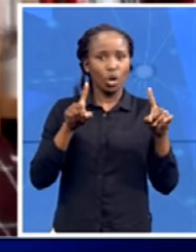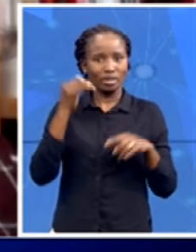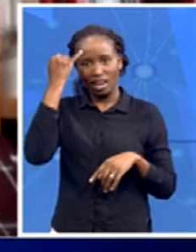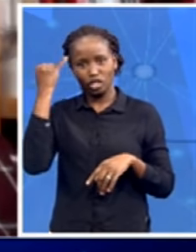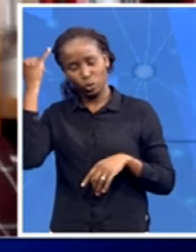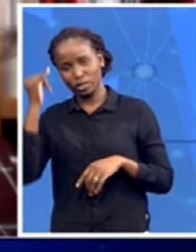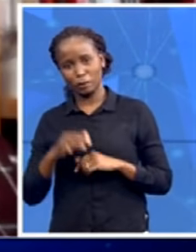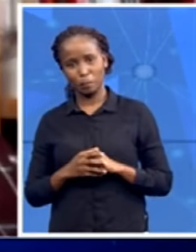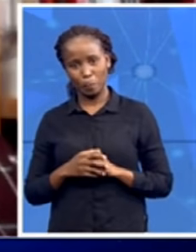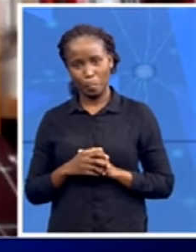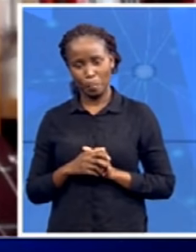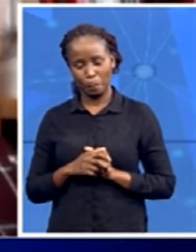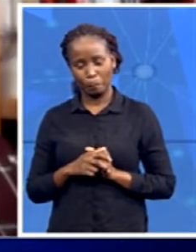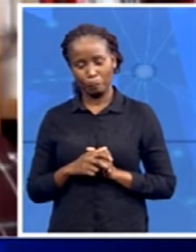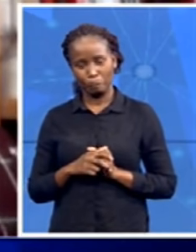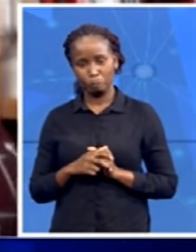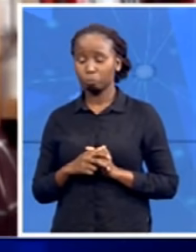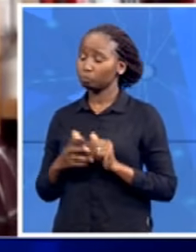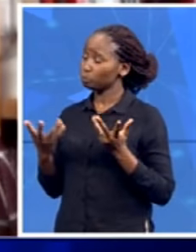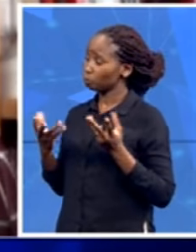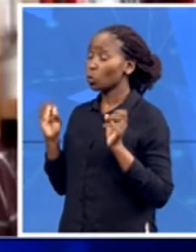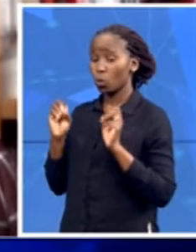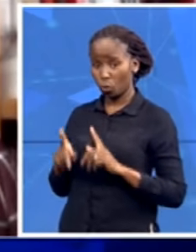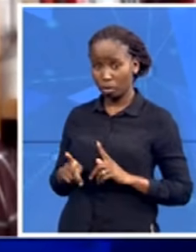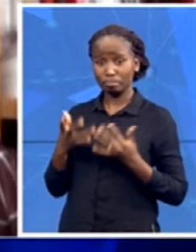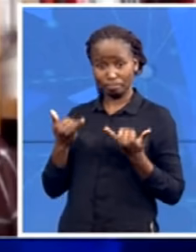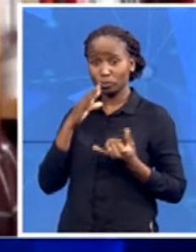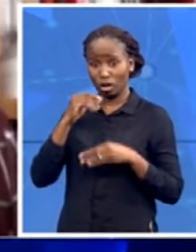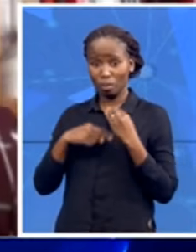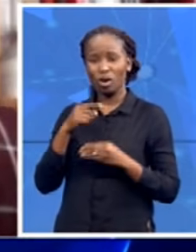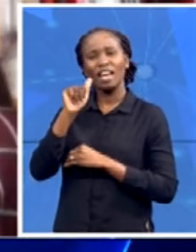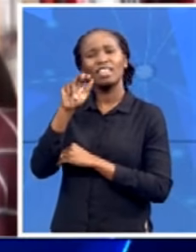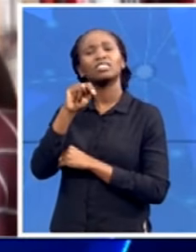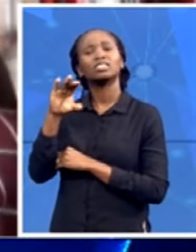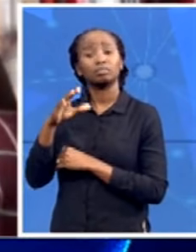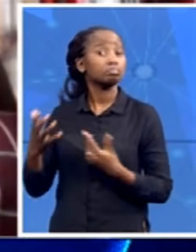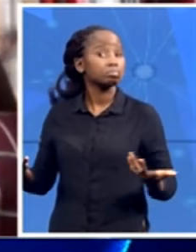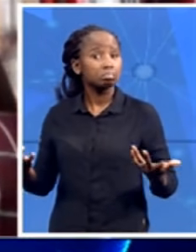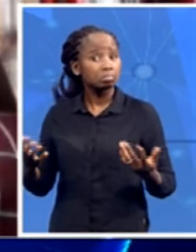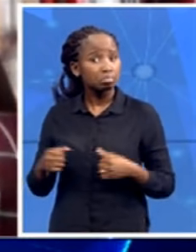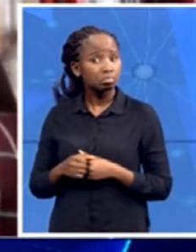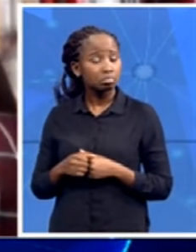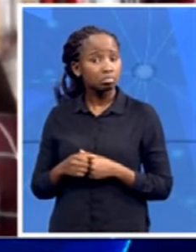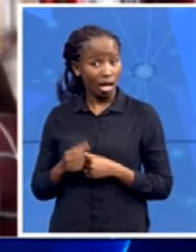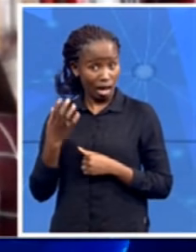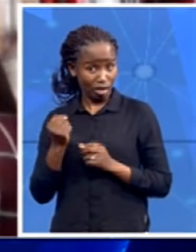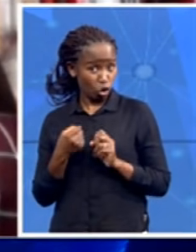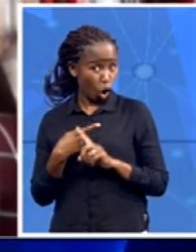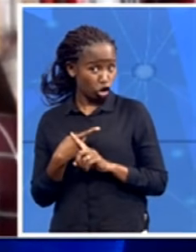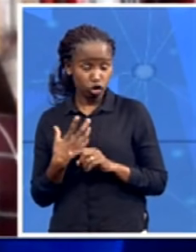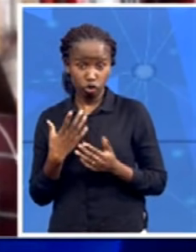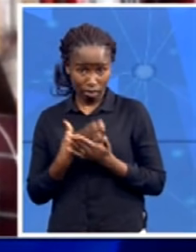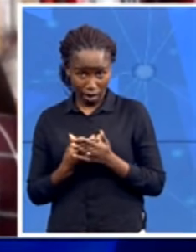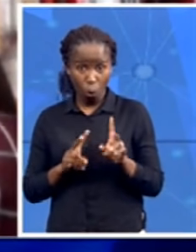All right, let's talk about the ANC then. Is it clutching at straws to win back the